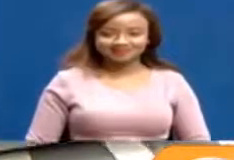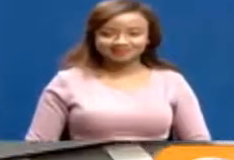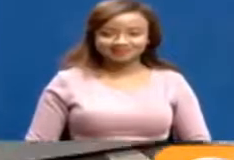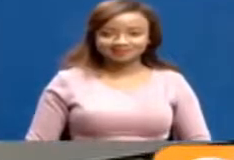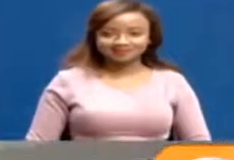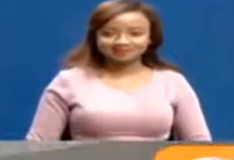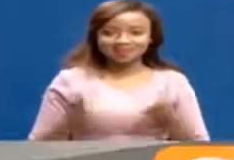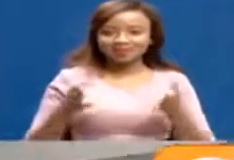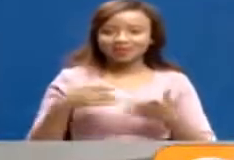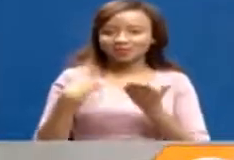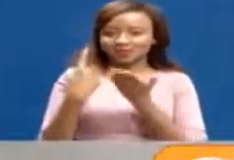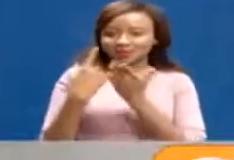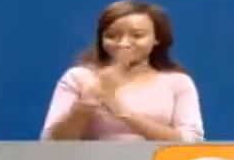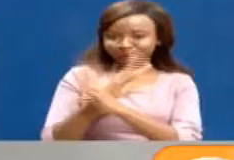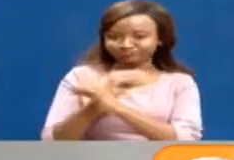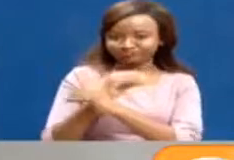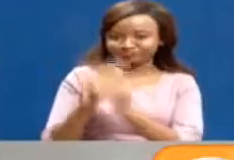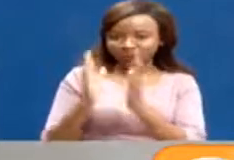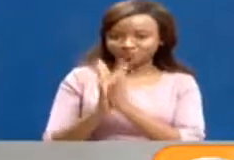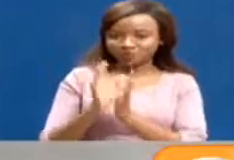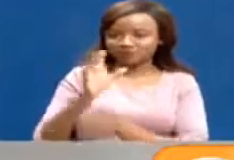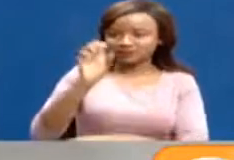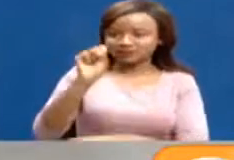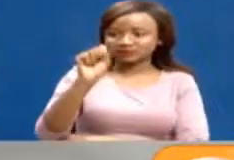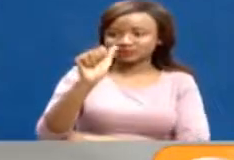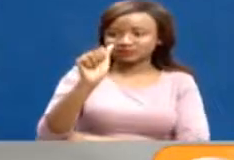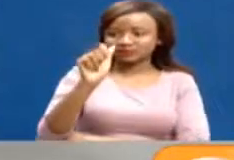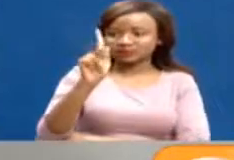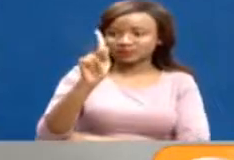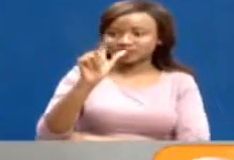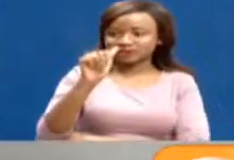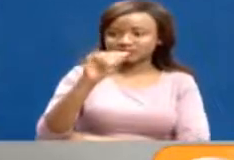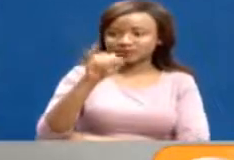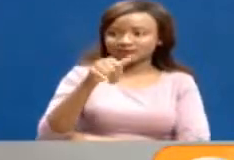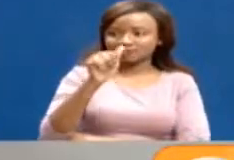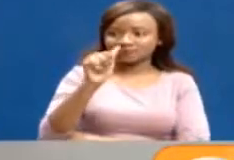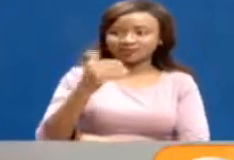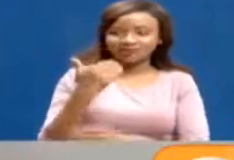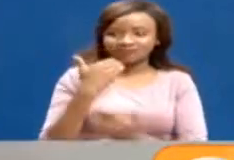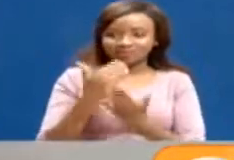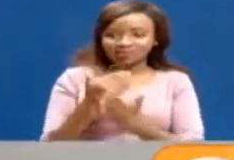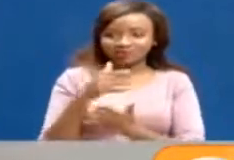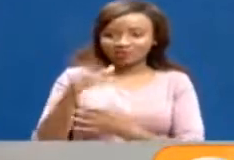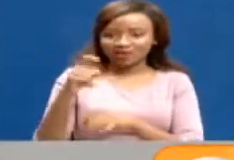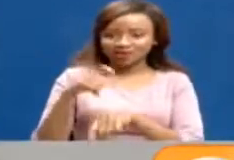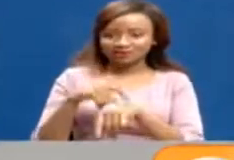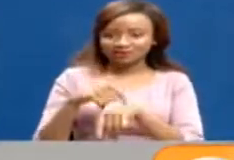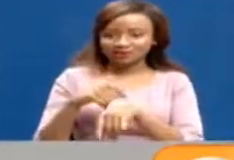Sakaja joining us live here. Senator, good to see you. Thanks so much for your time.